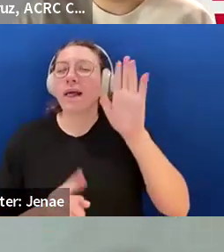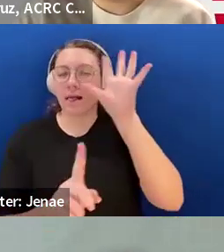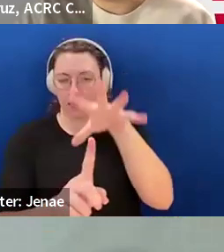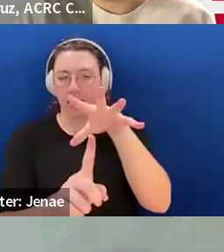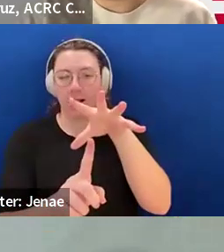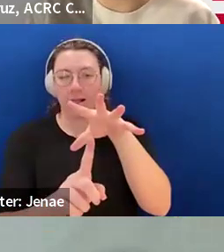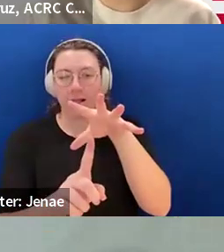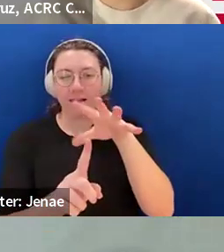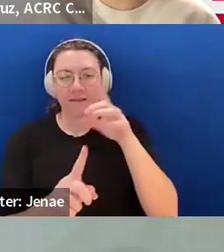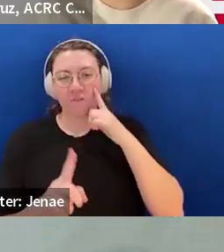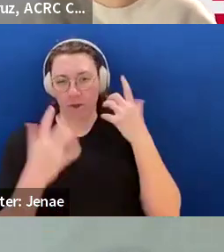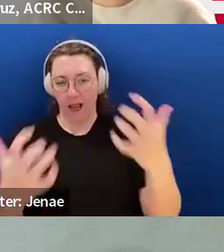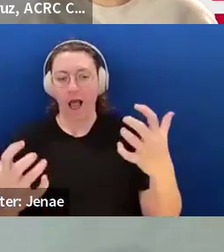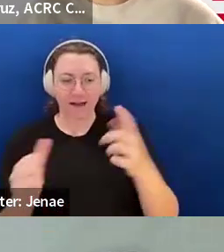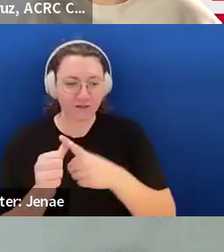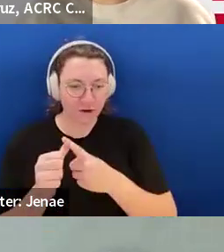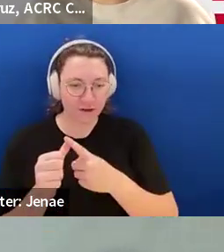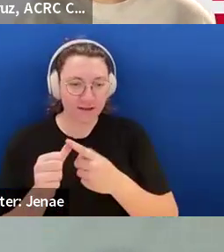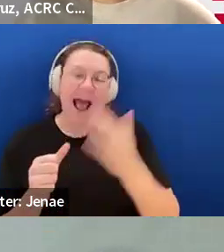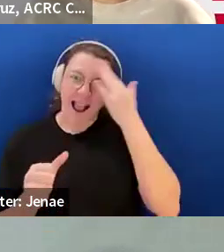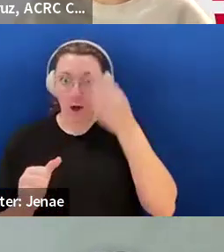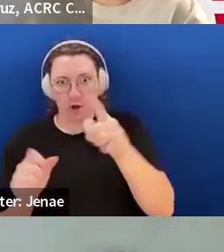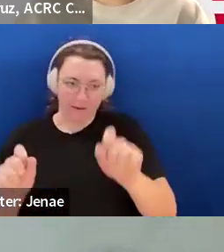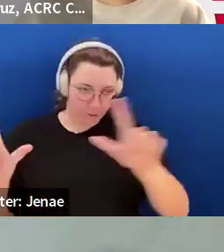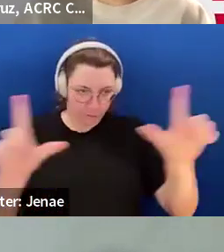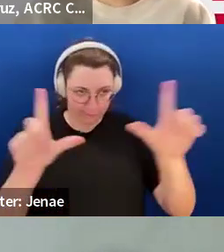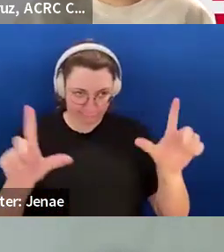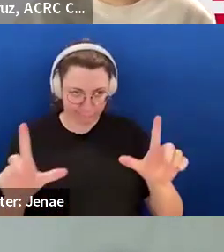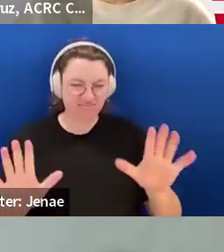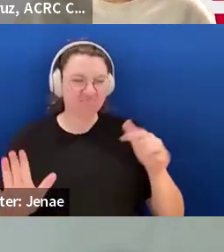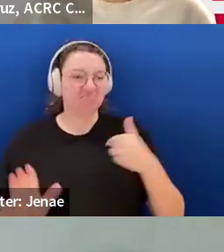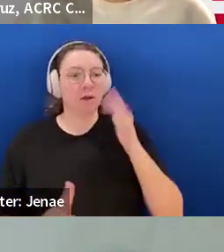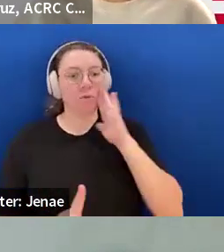quick for the audience here. I know you'll have to adjust your pins, but I'm going to